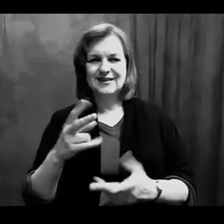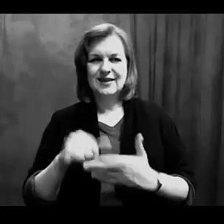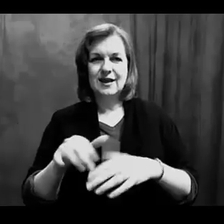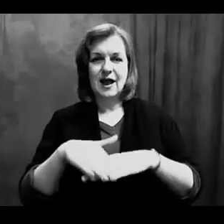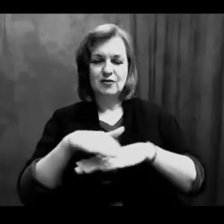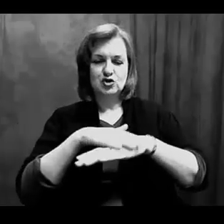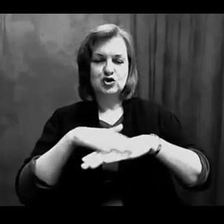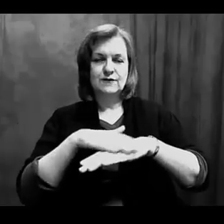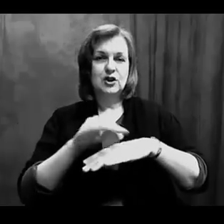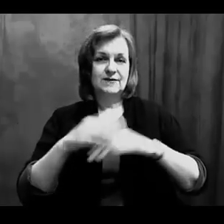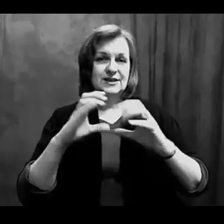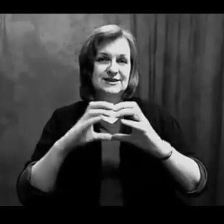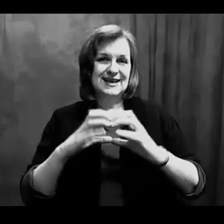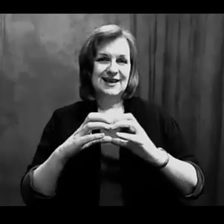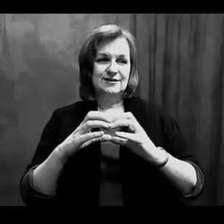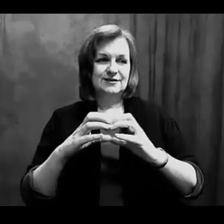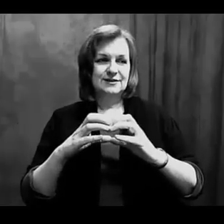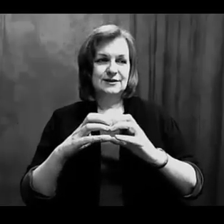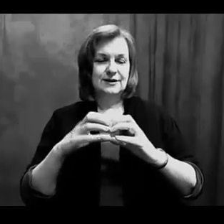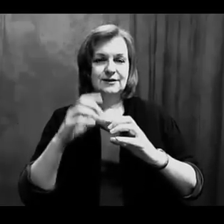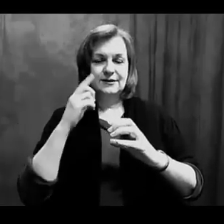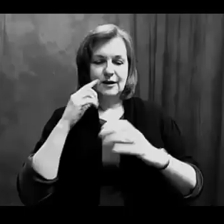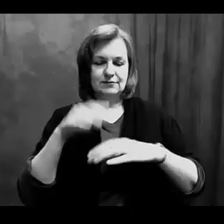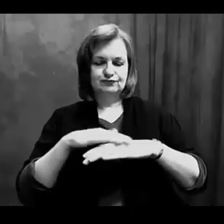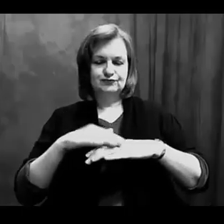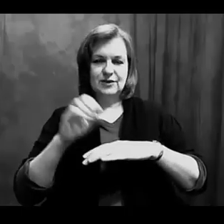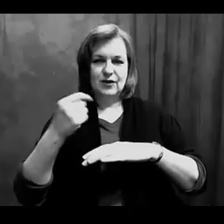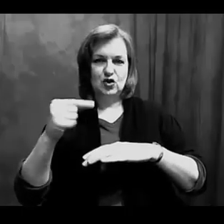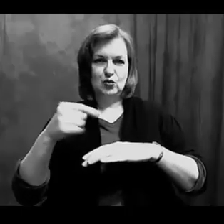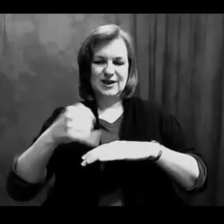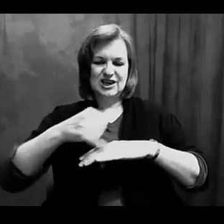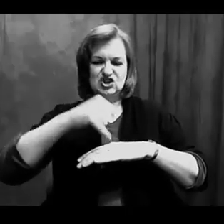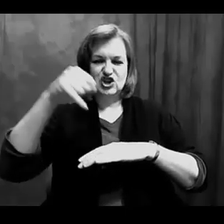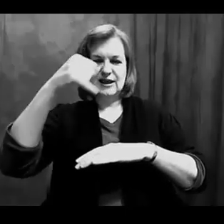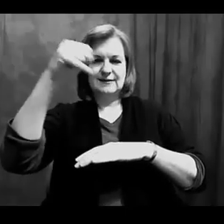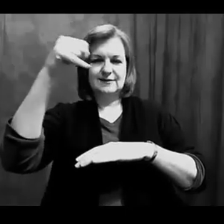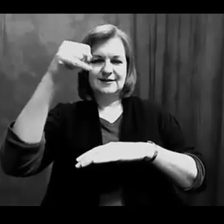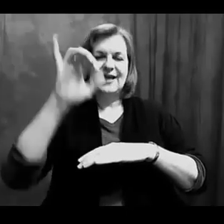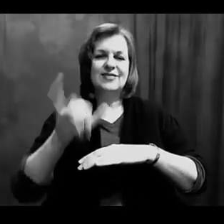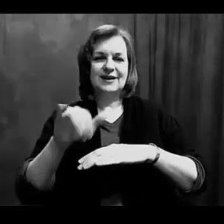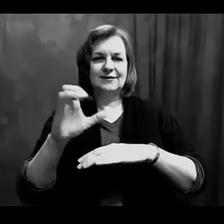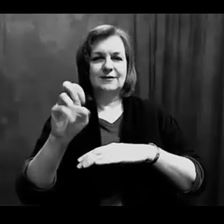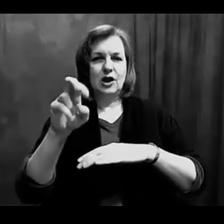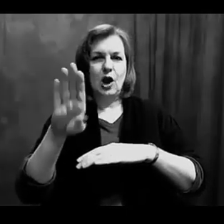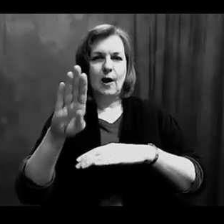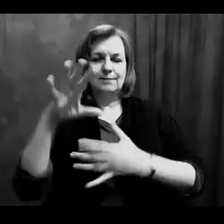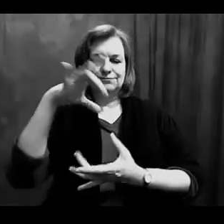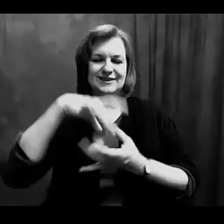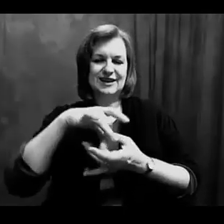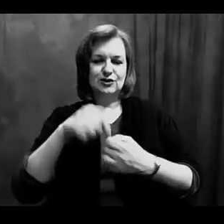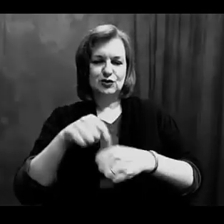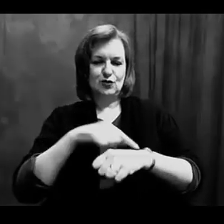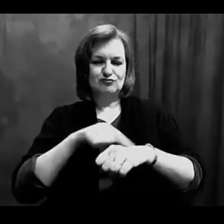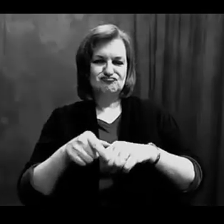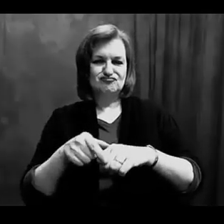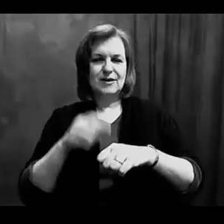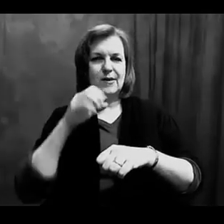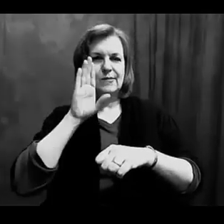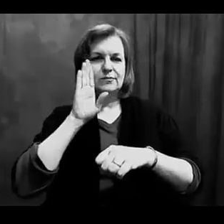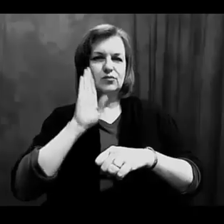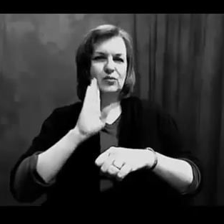plus a protein. We see them on the surfaces of your cells. These green chains